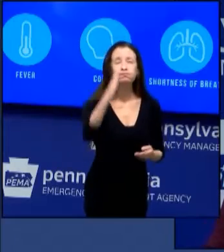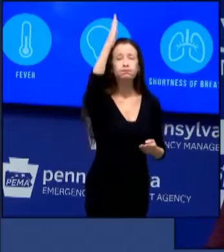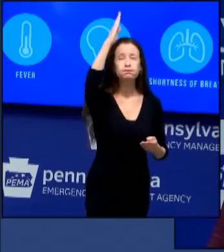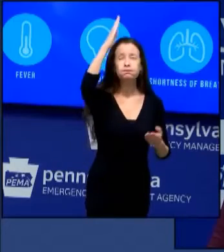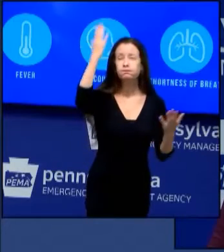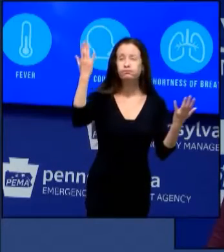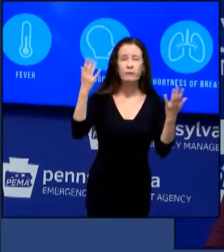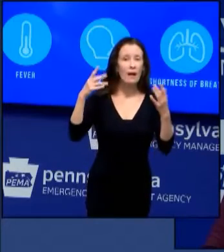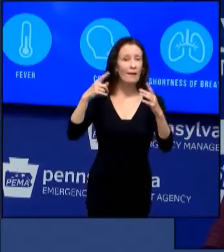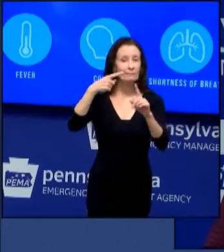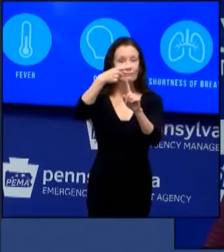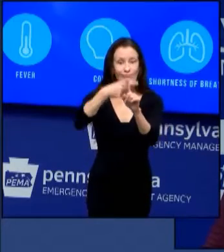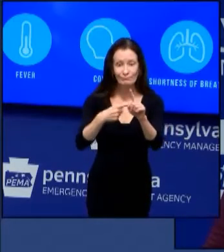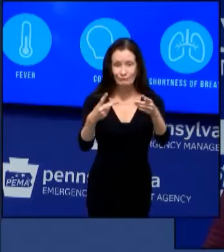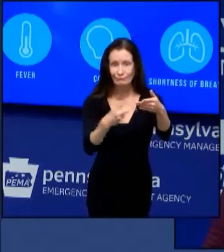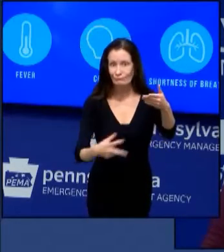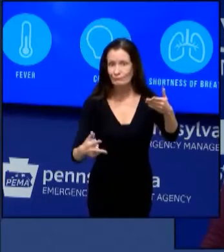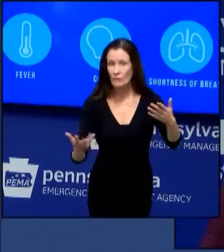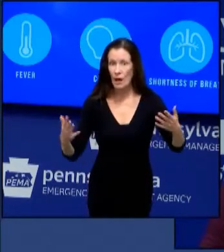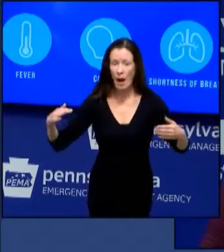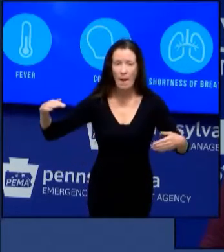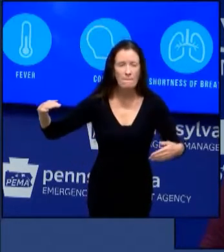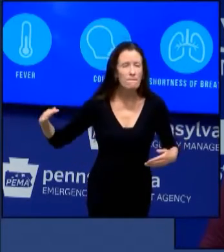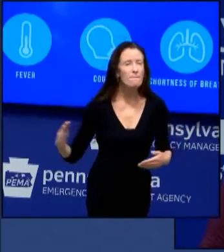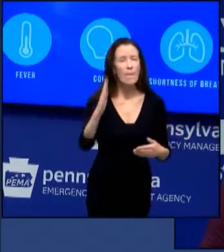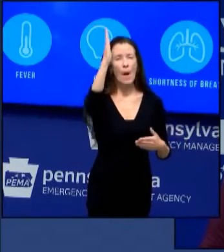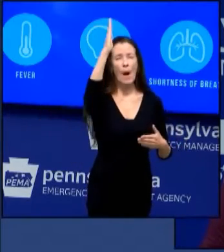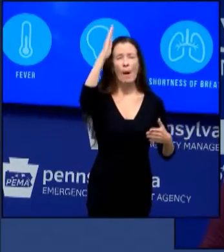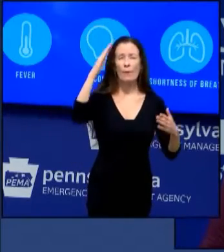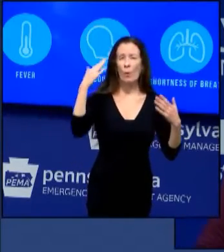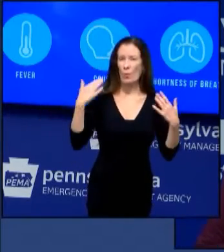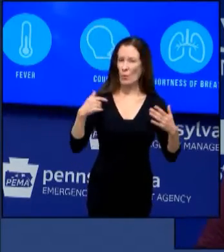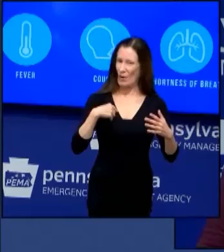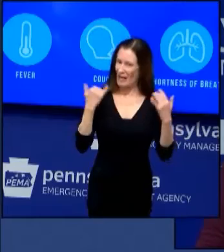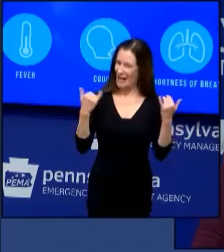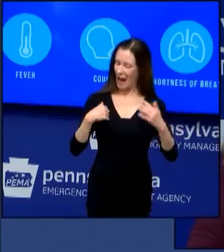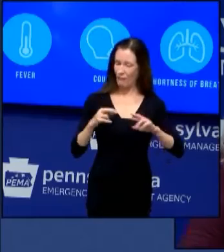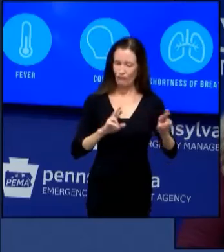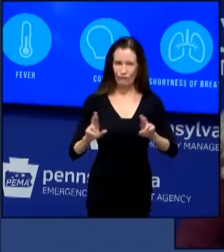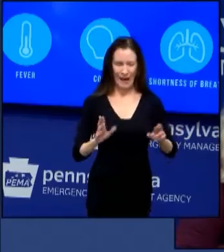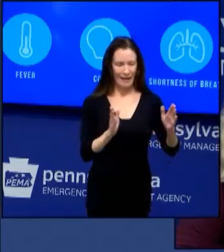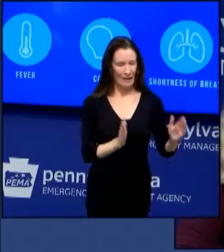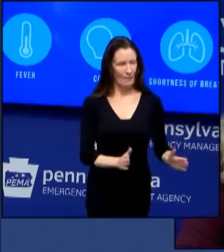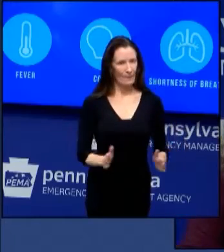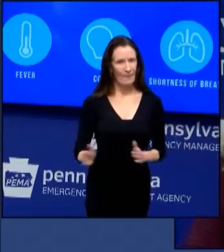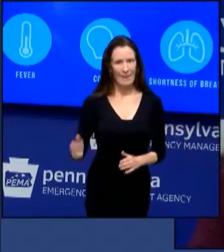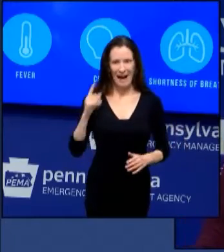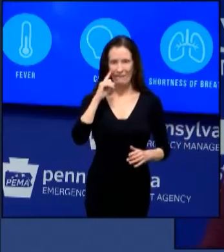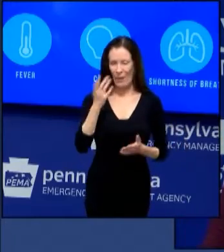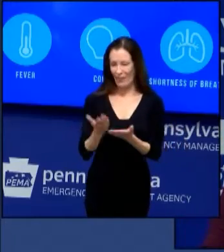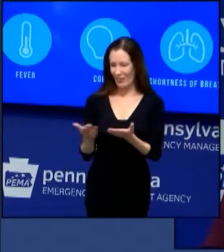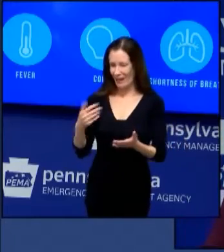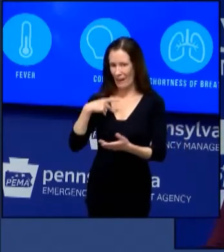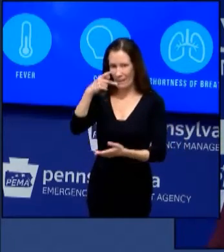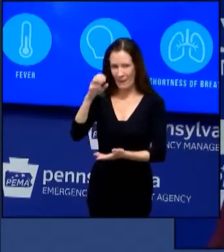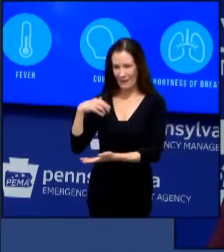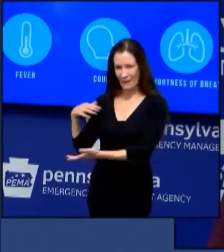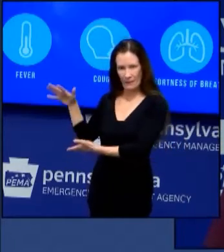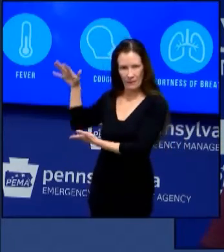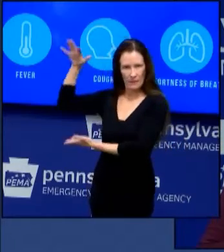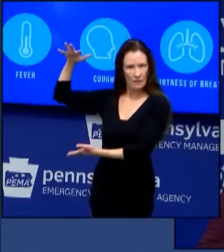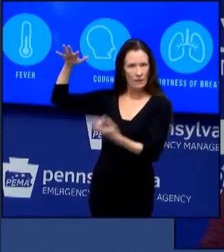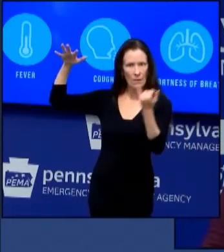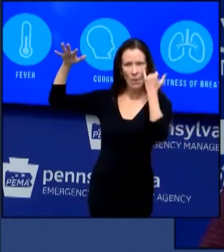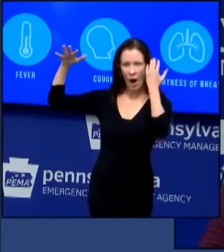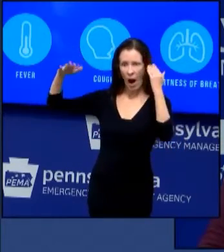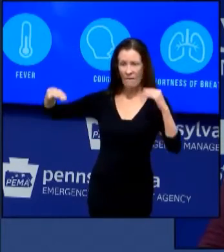adequate resources for that time. And so that's what we're preparing for. But that brings up one of the most important points. The key